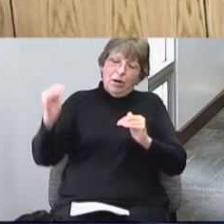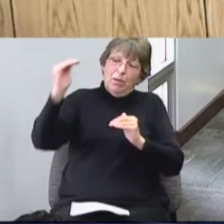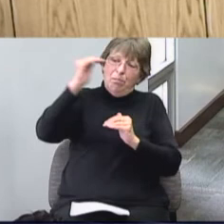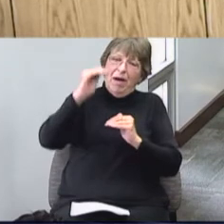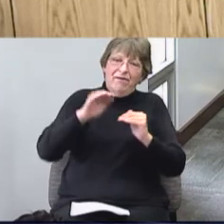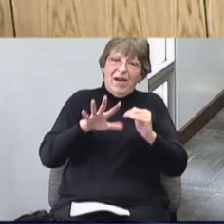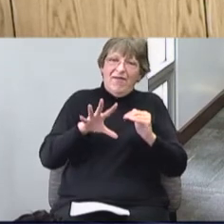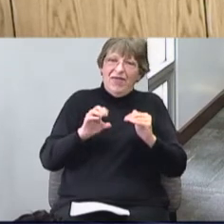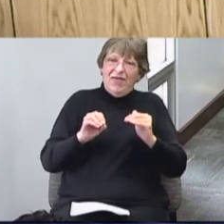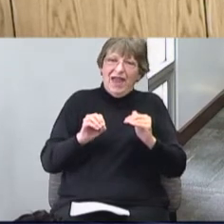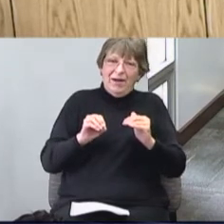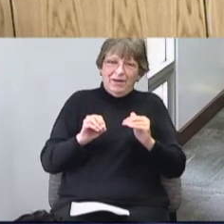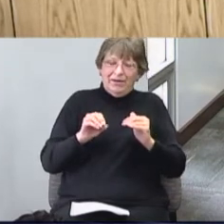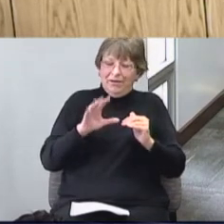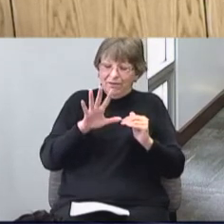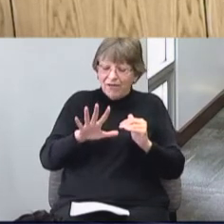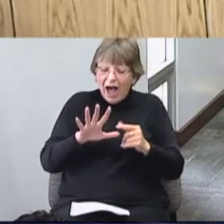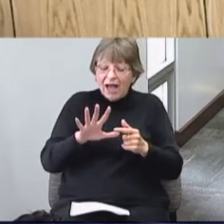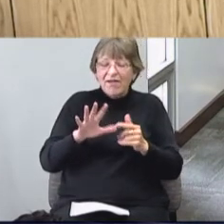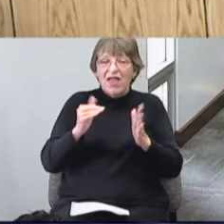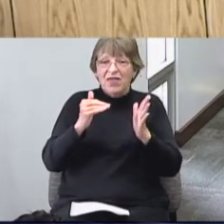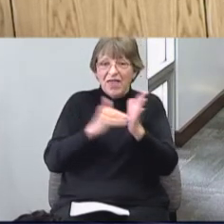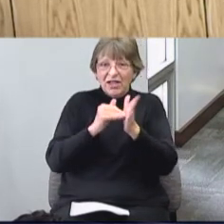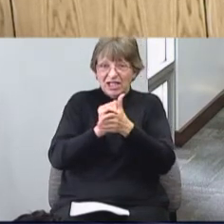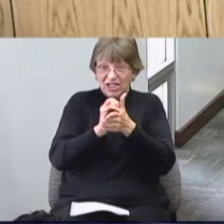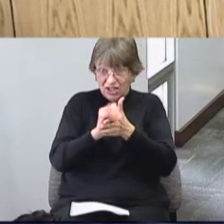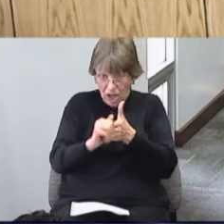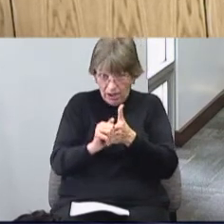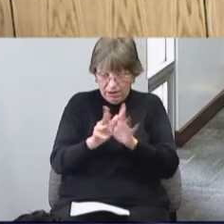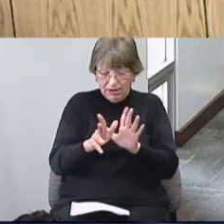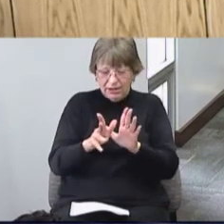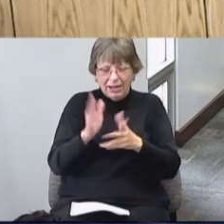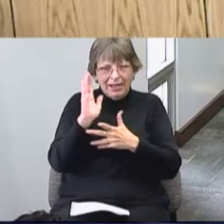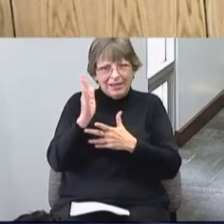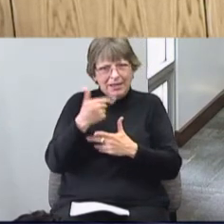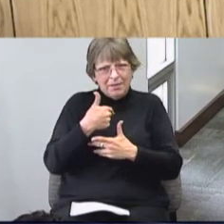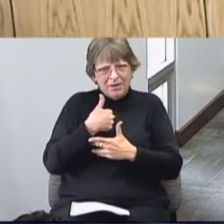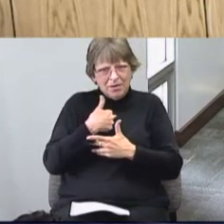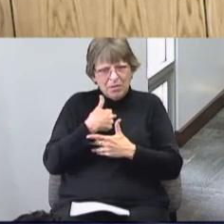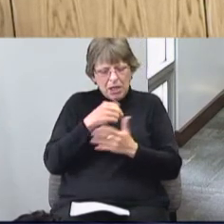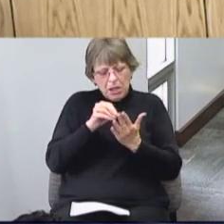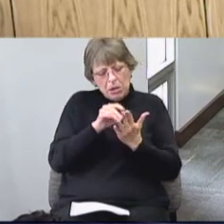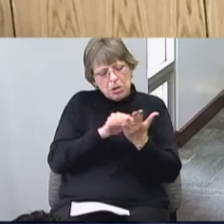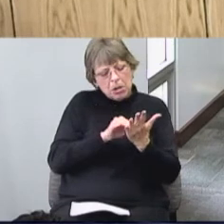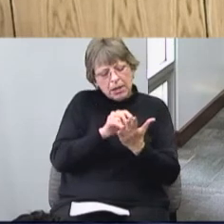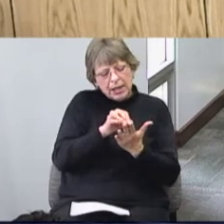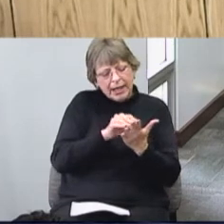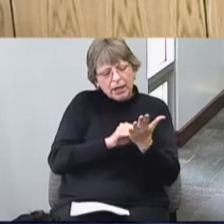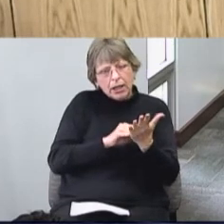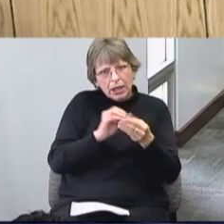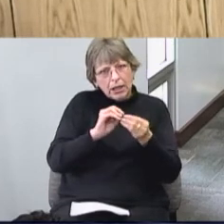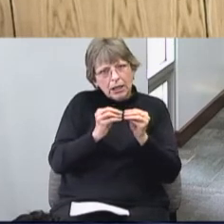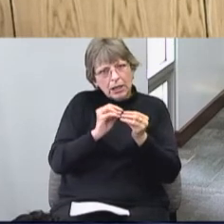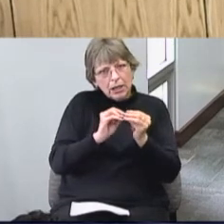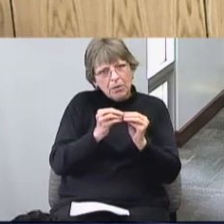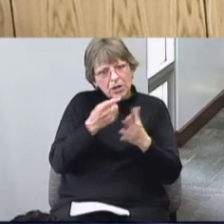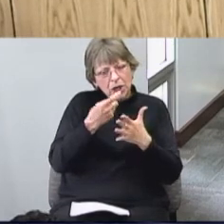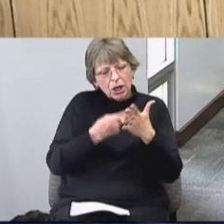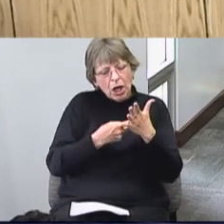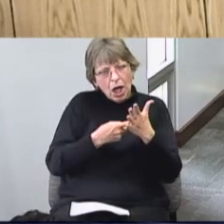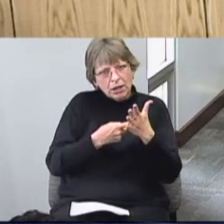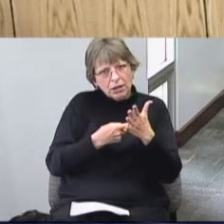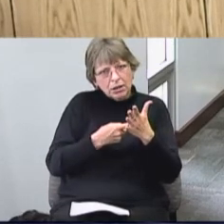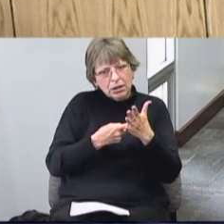credit, it seems to me, in my doing some number crunching, that the cost would have